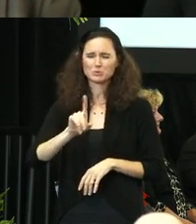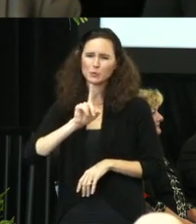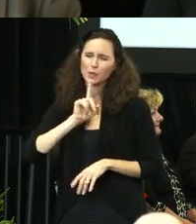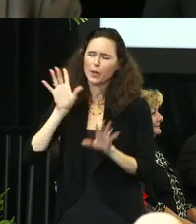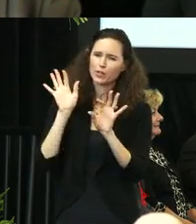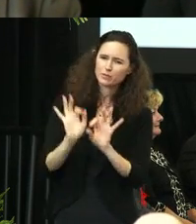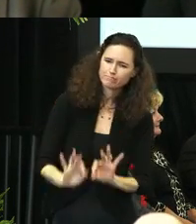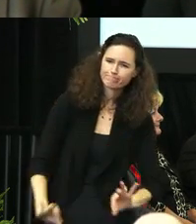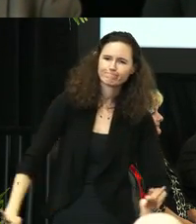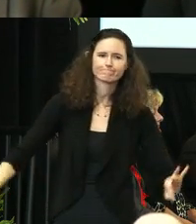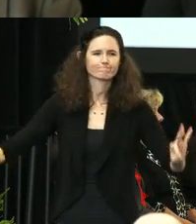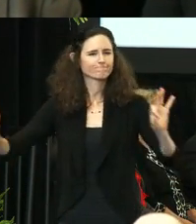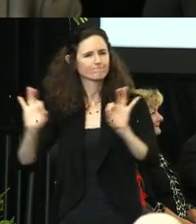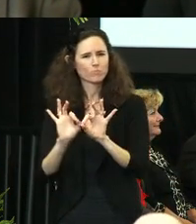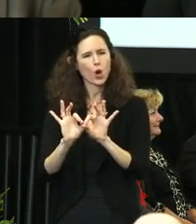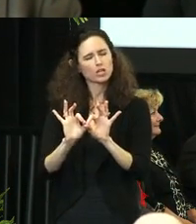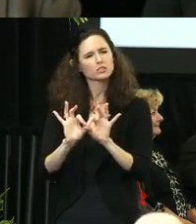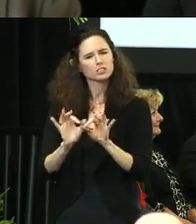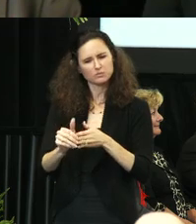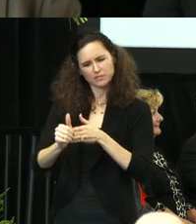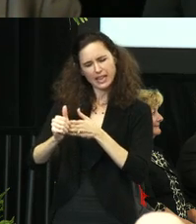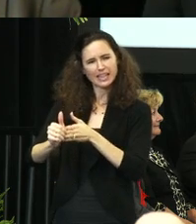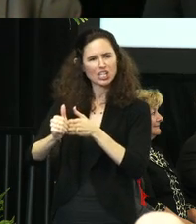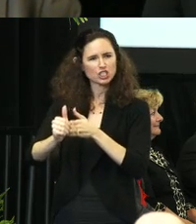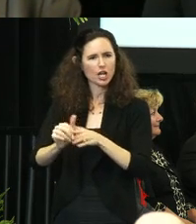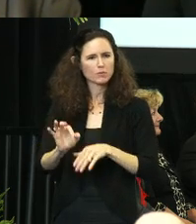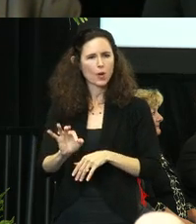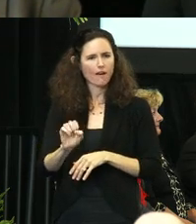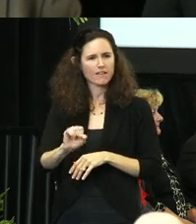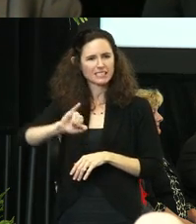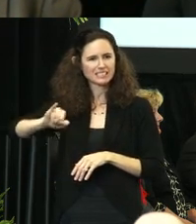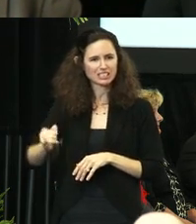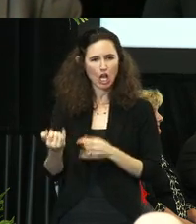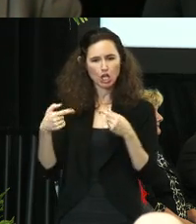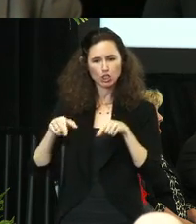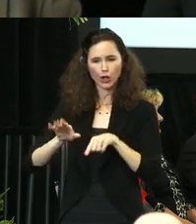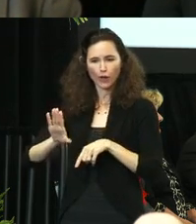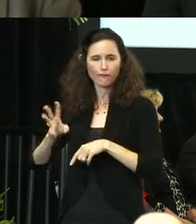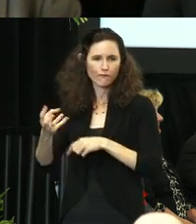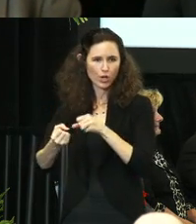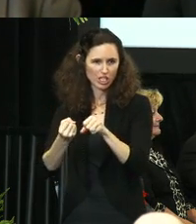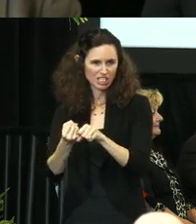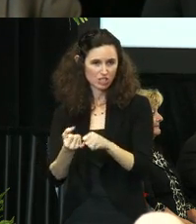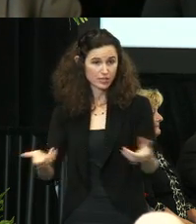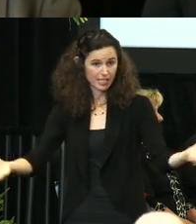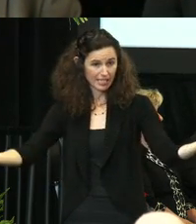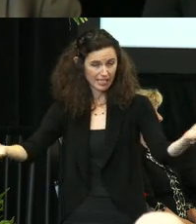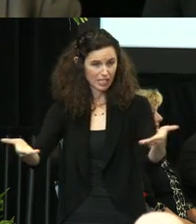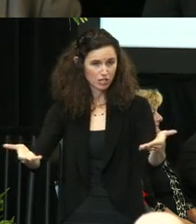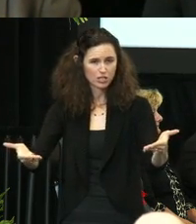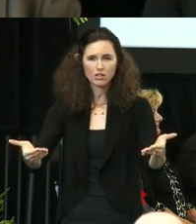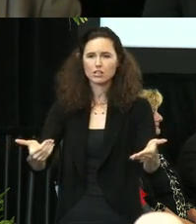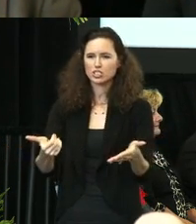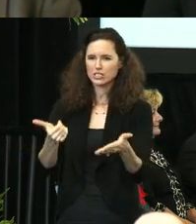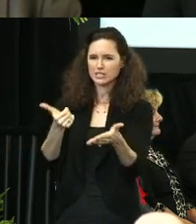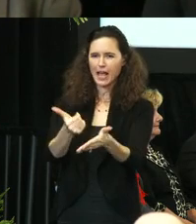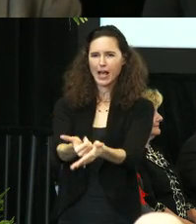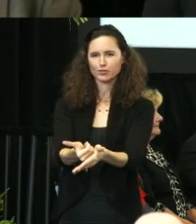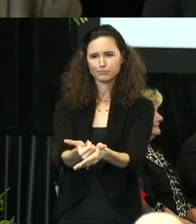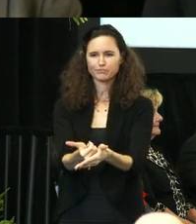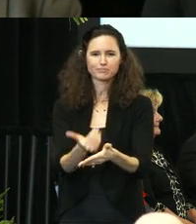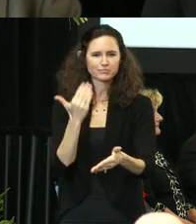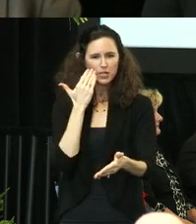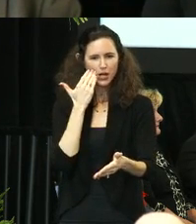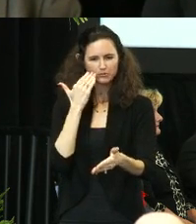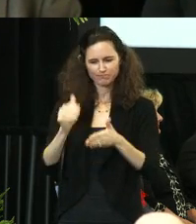in providing academic oversight to FSCJ during her 4 years here. She has helped right this ship and